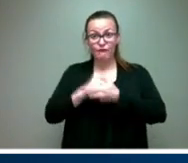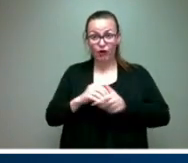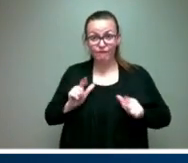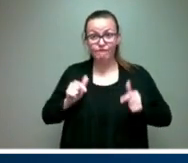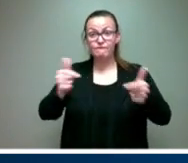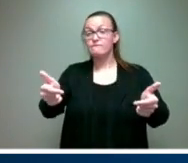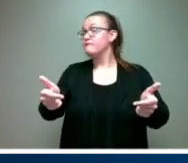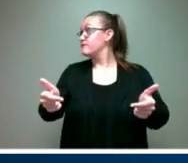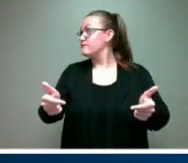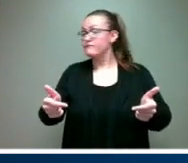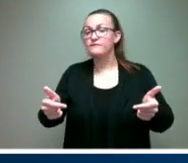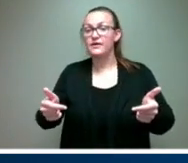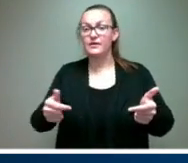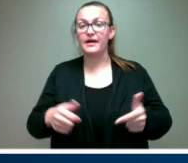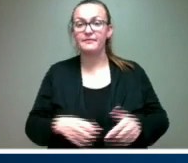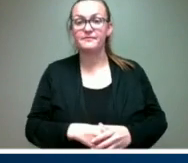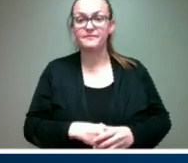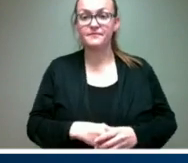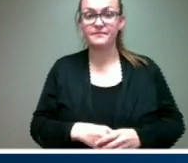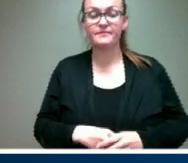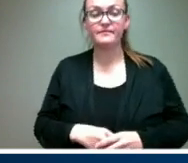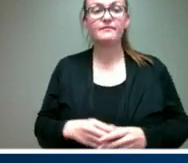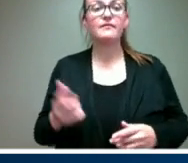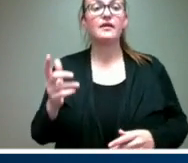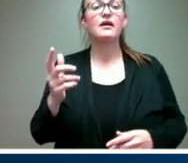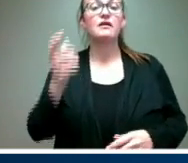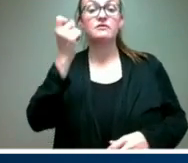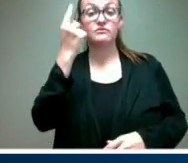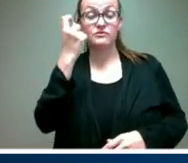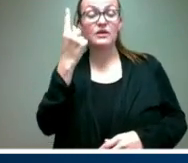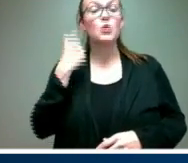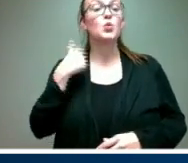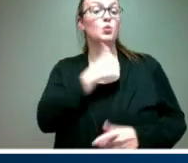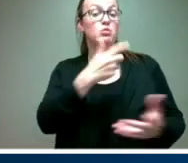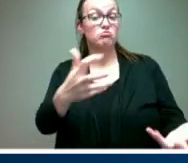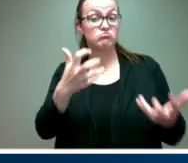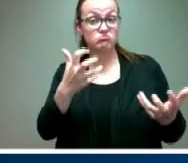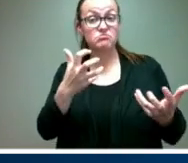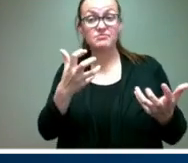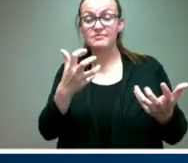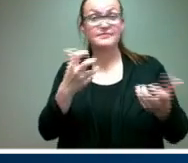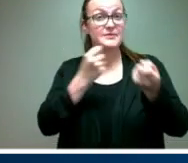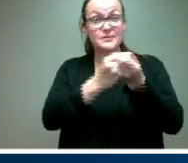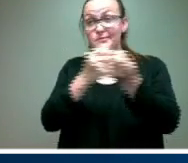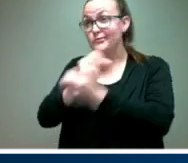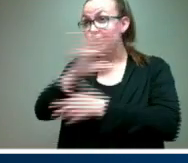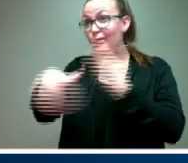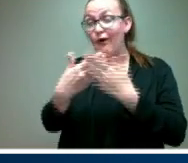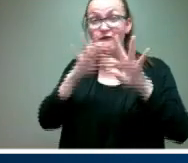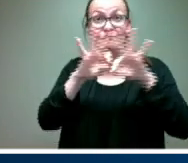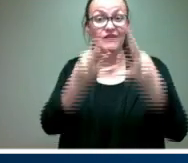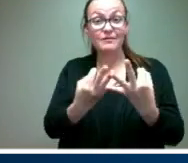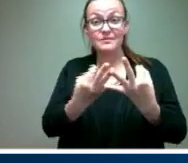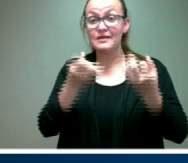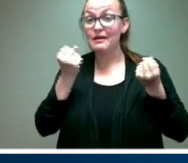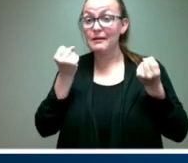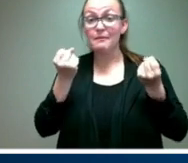students are kind of leading this for many of our families. This was the way many of them communicated